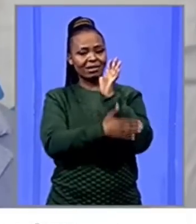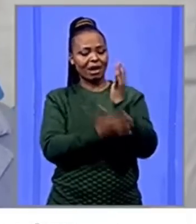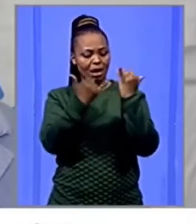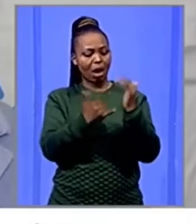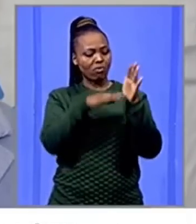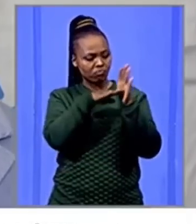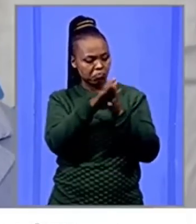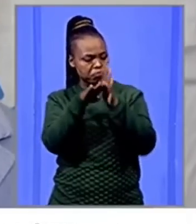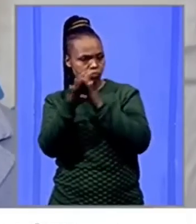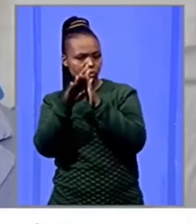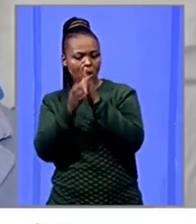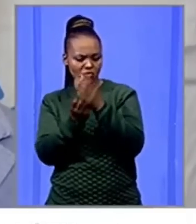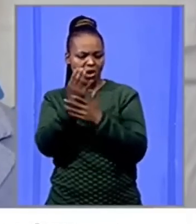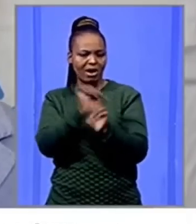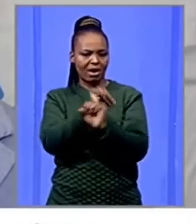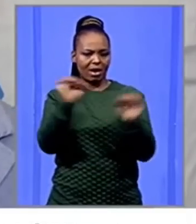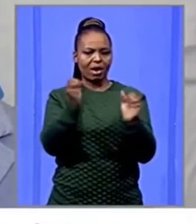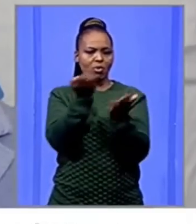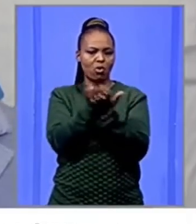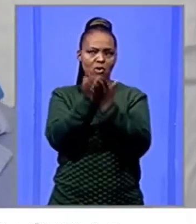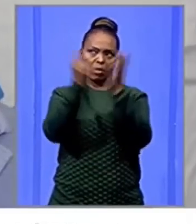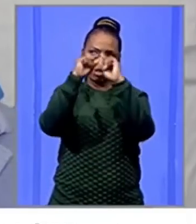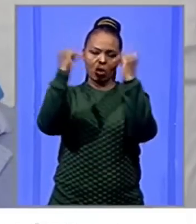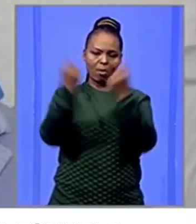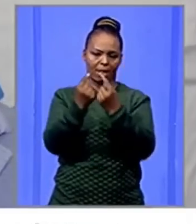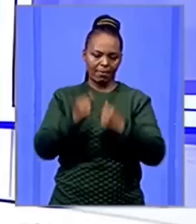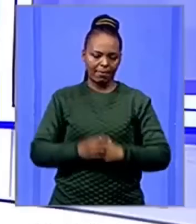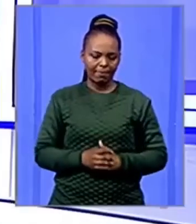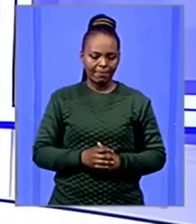the global economy. So that will be the business of BRICS now.